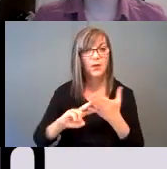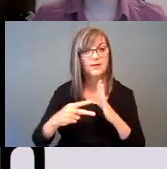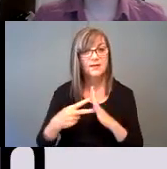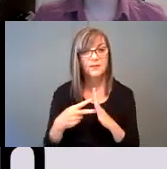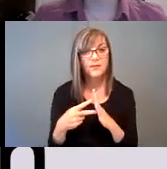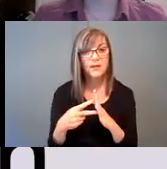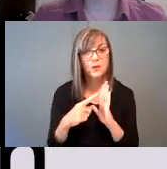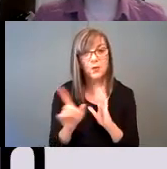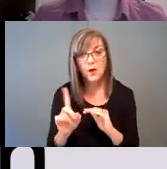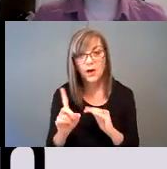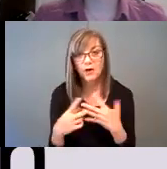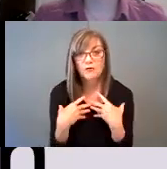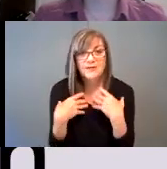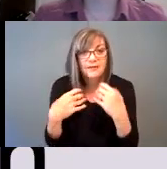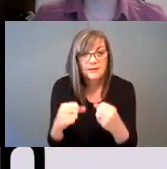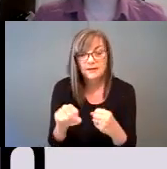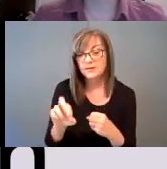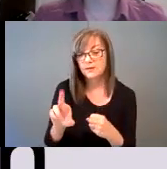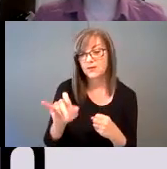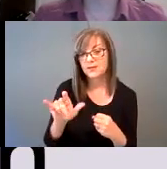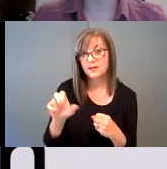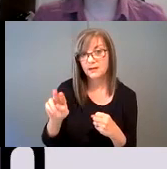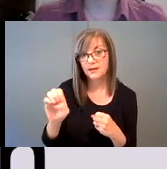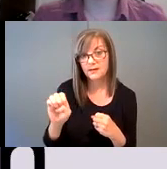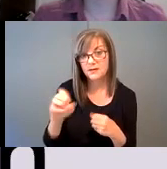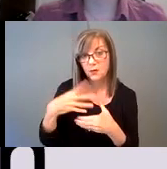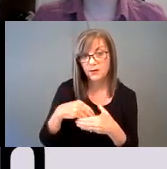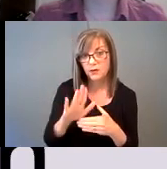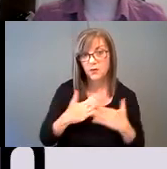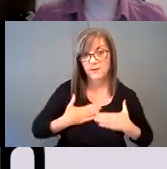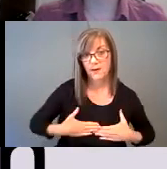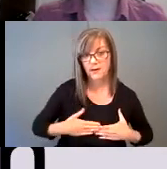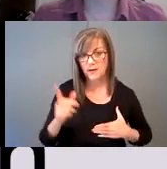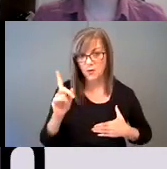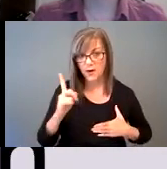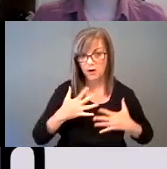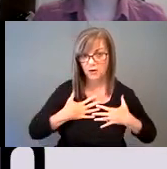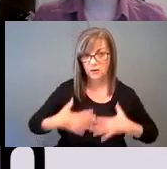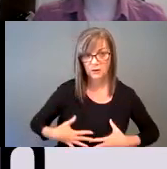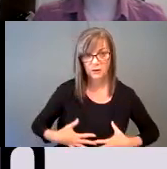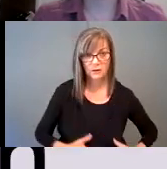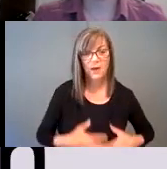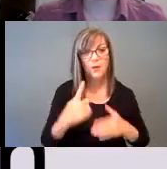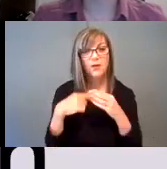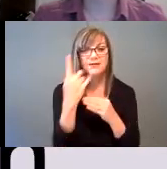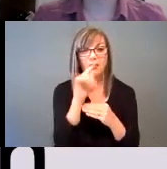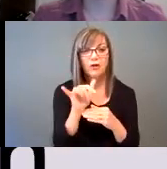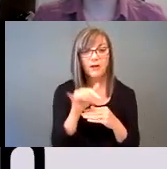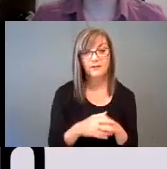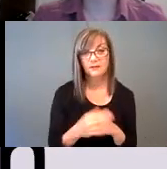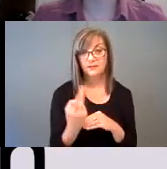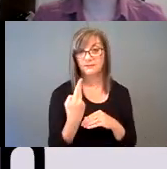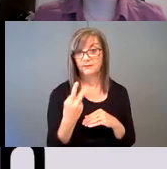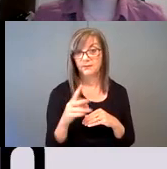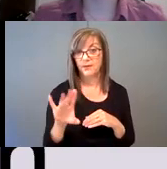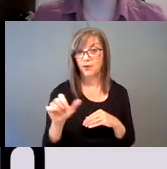body? Are there places where you think resilience is located, and what does that look like? And so Brennison and I actually kind of